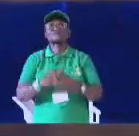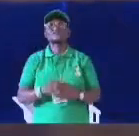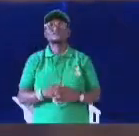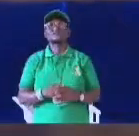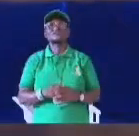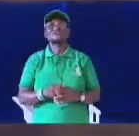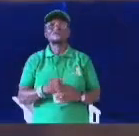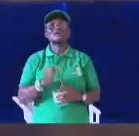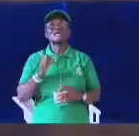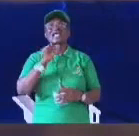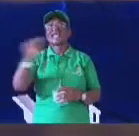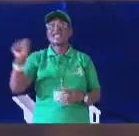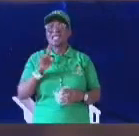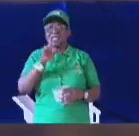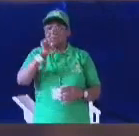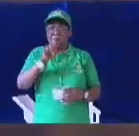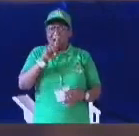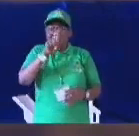a worm